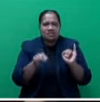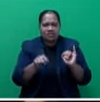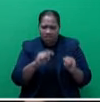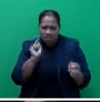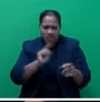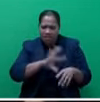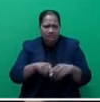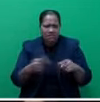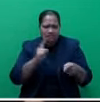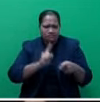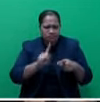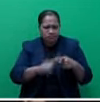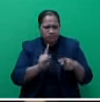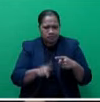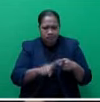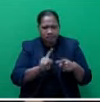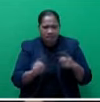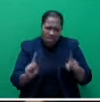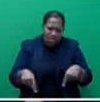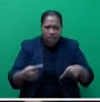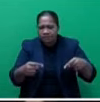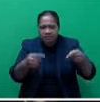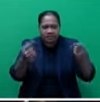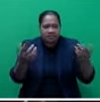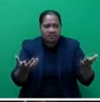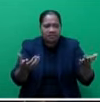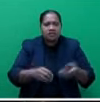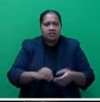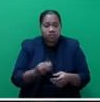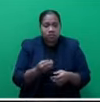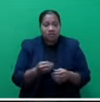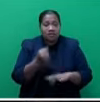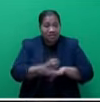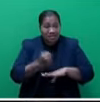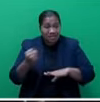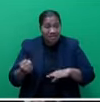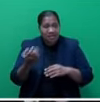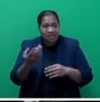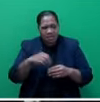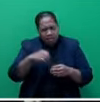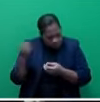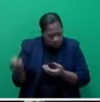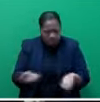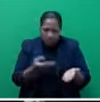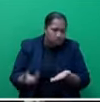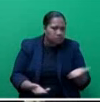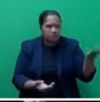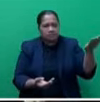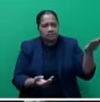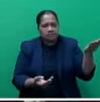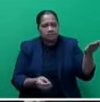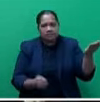hour's debate. The government members, of course, just nod their heads and vote it through. This